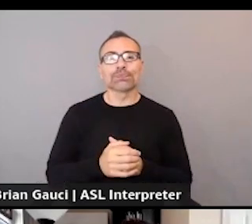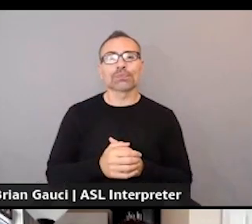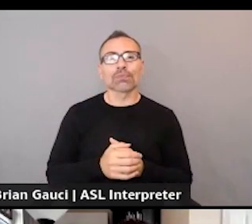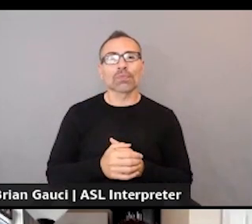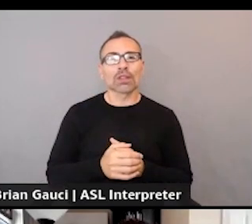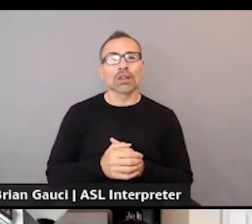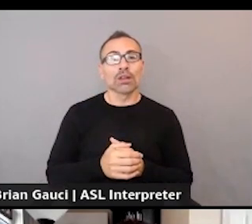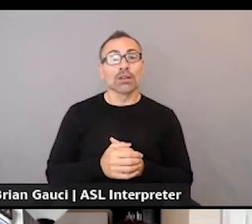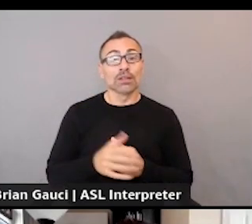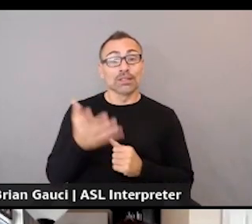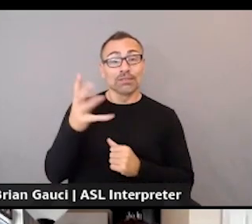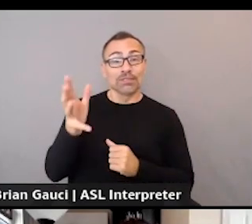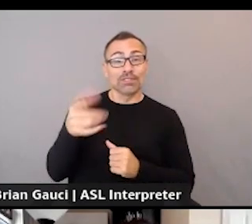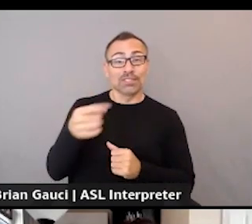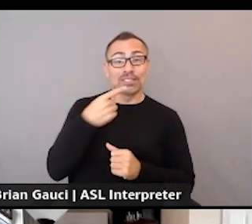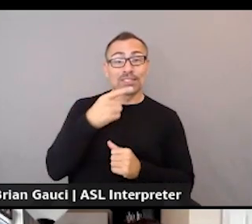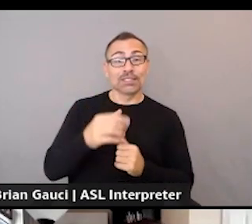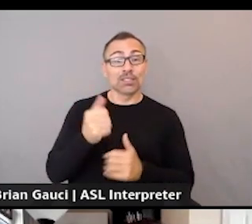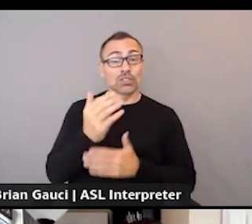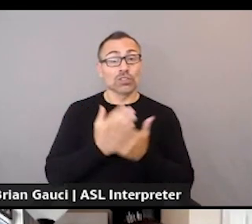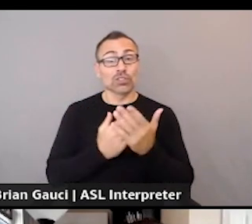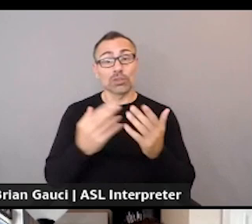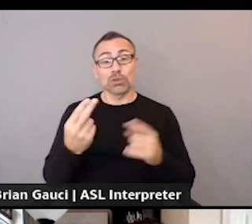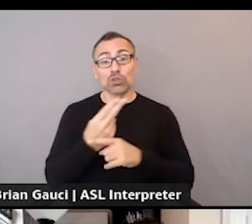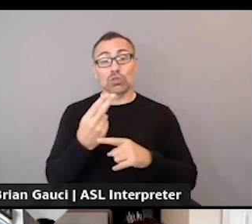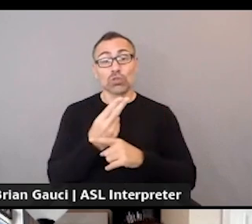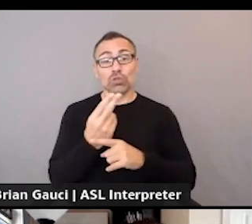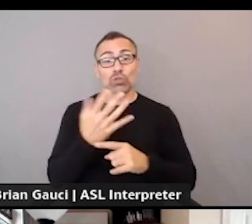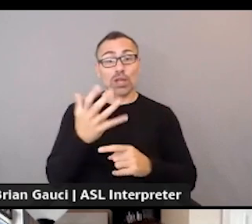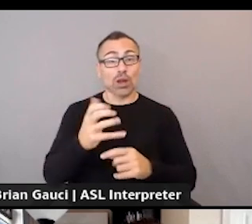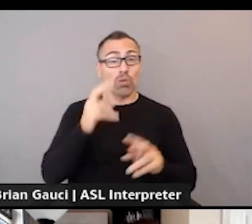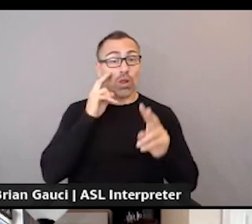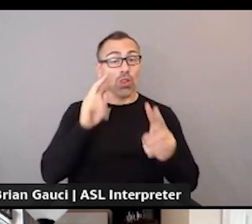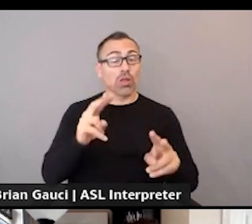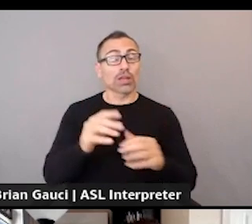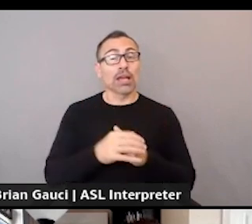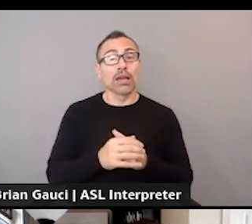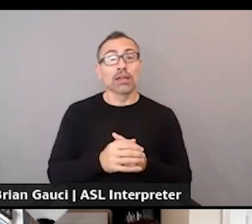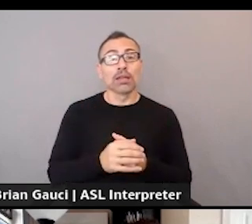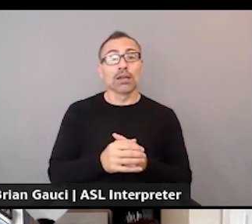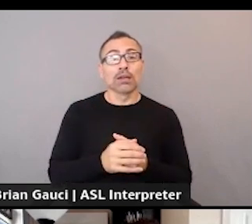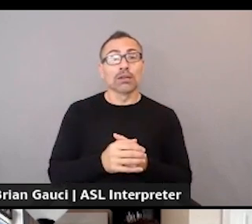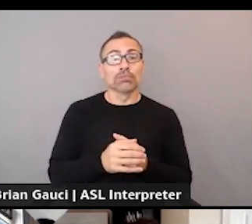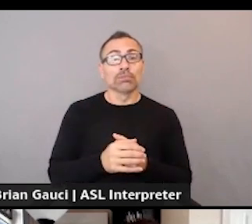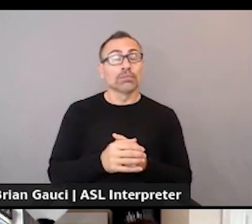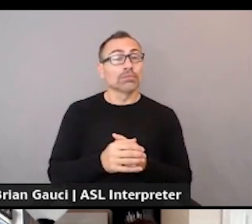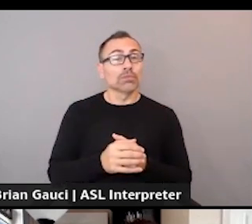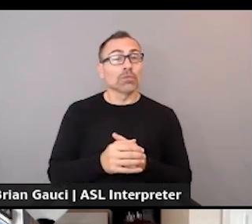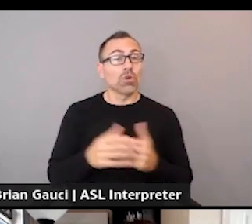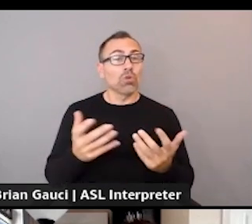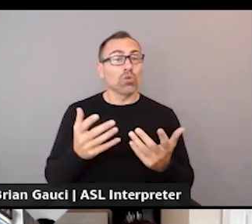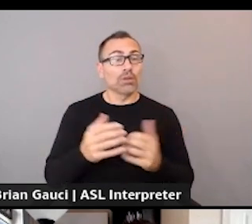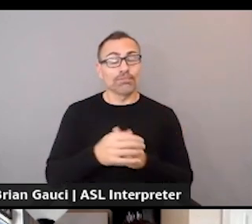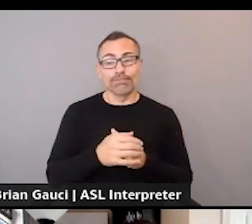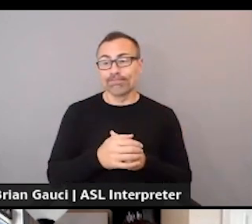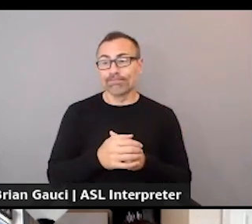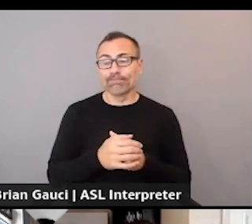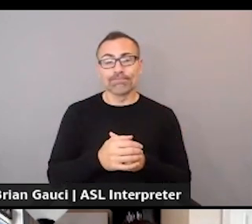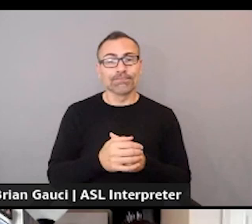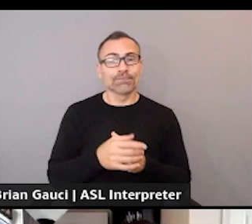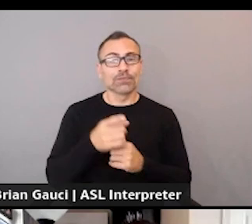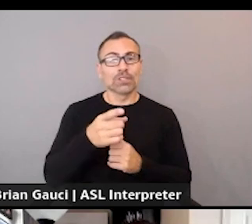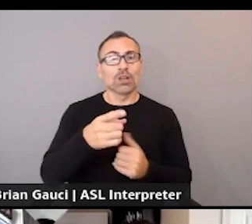with that said, some of the use cases I wanted to look at, Jillian, I talked about